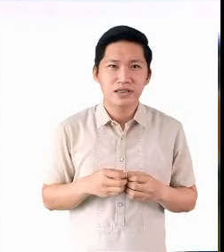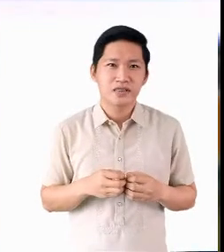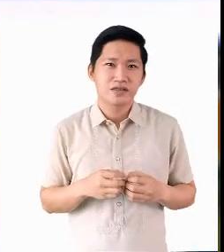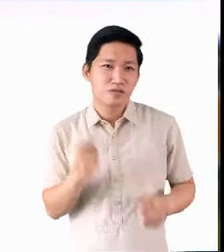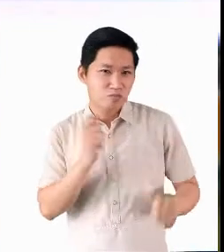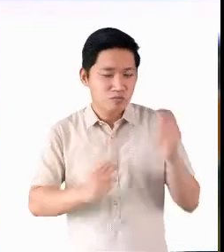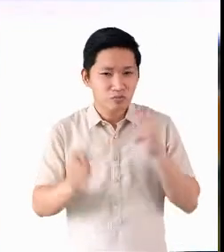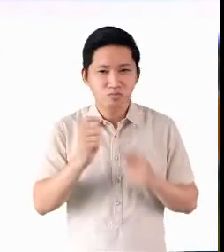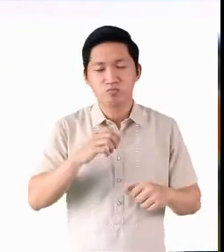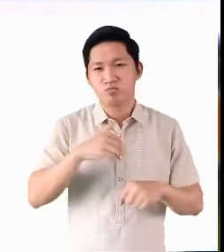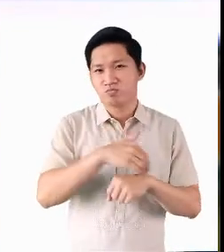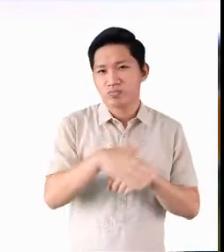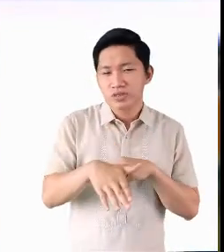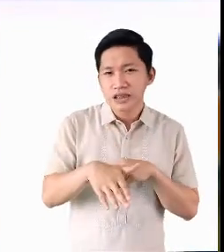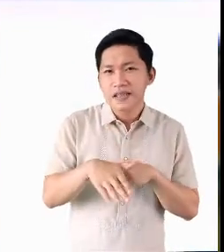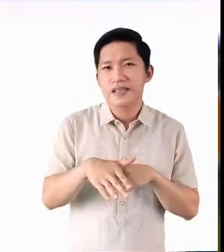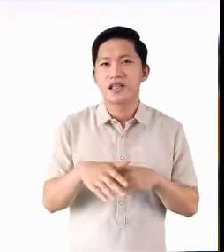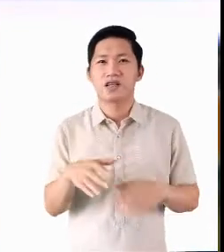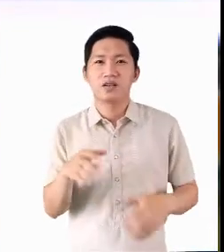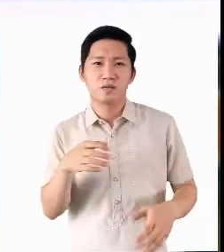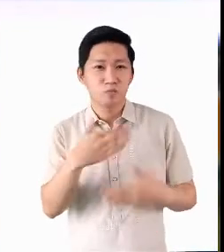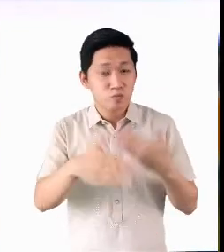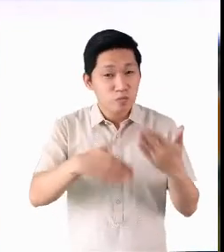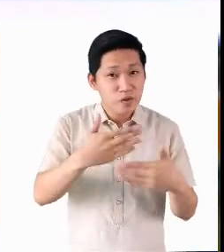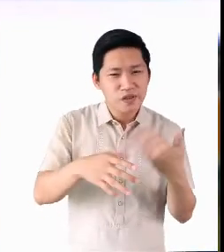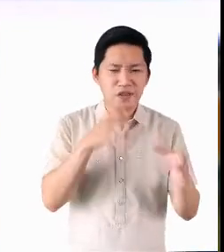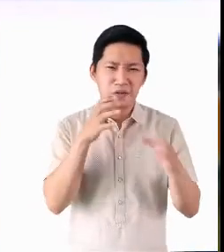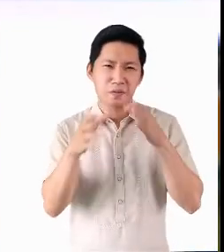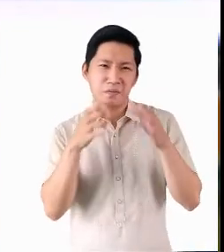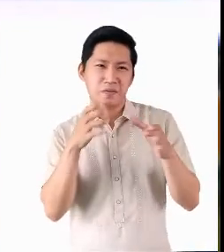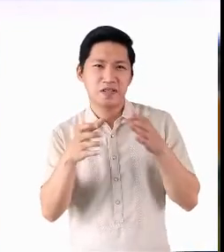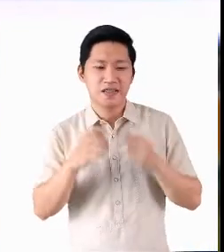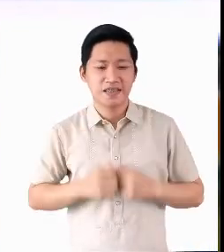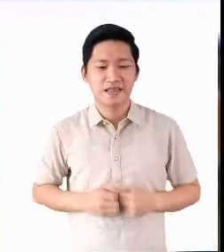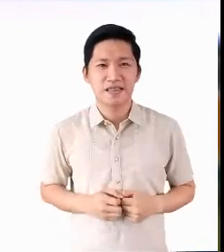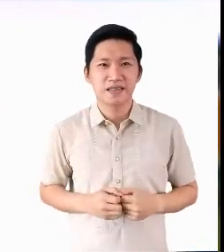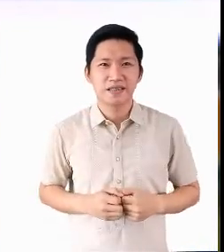the efficiency or effectiveness of the process.